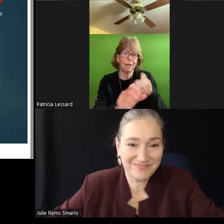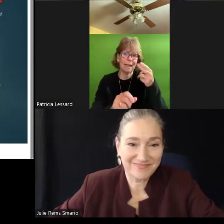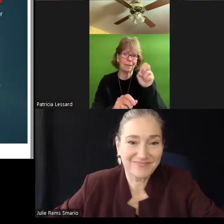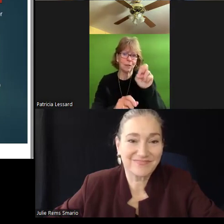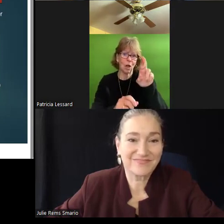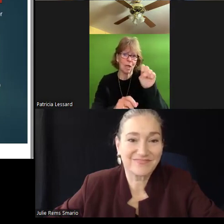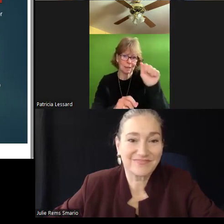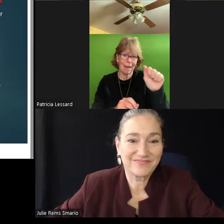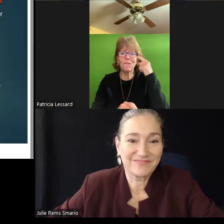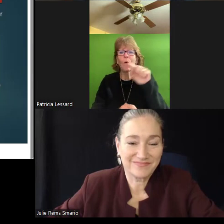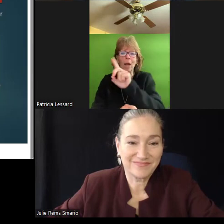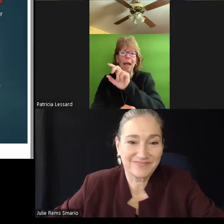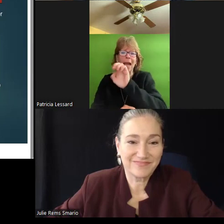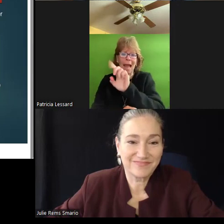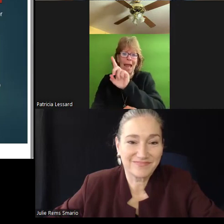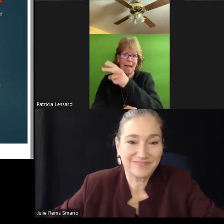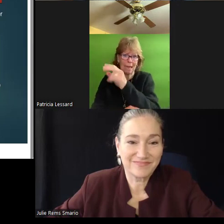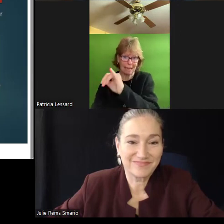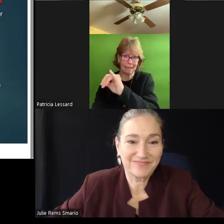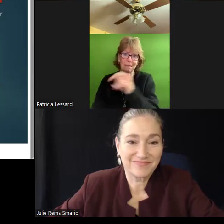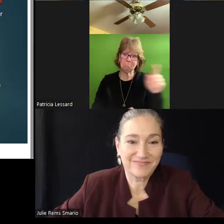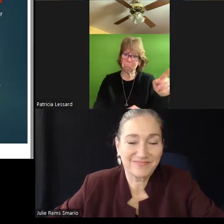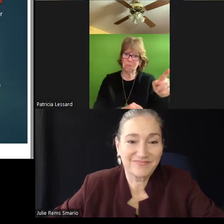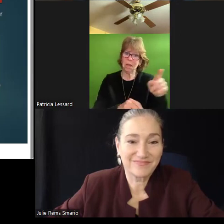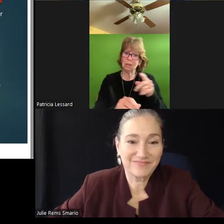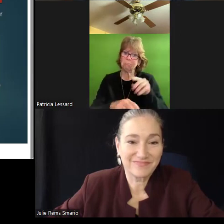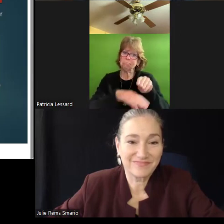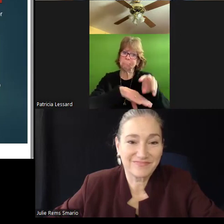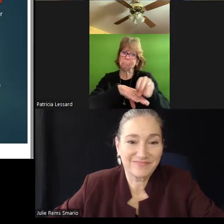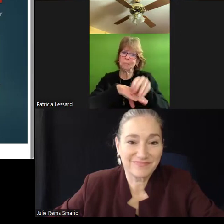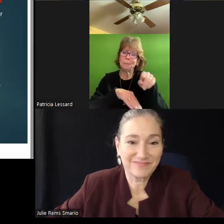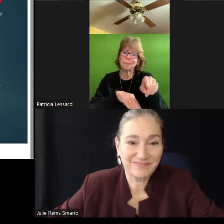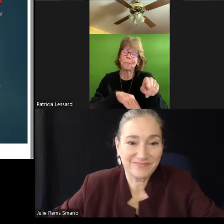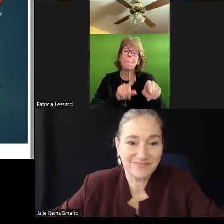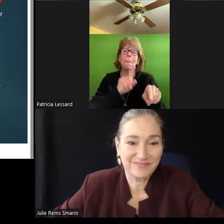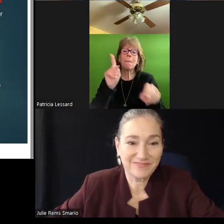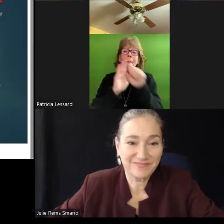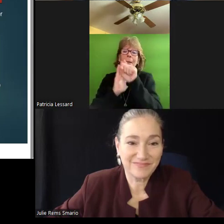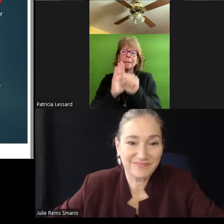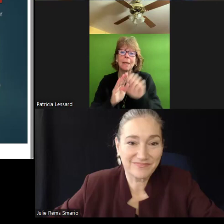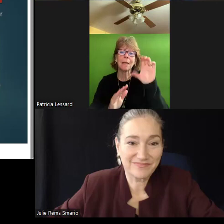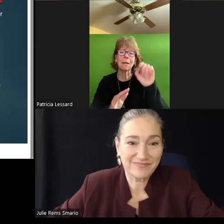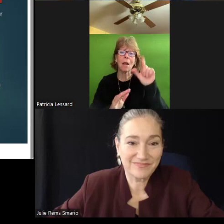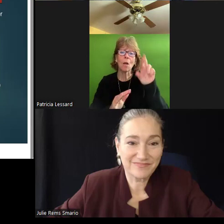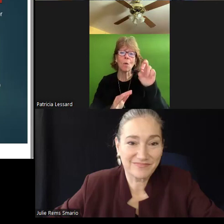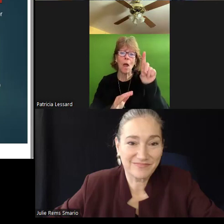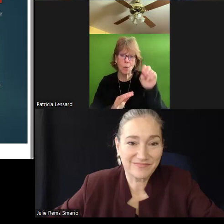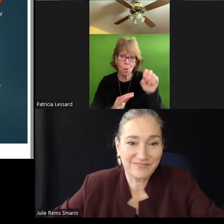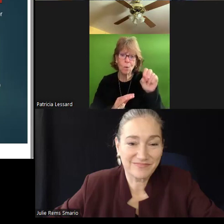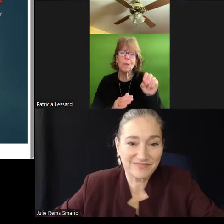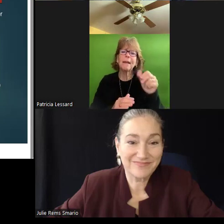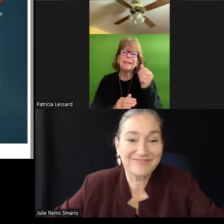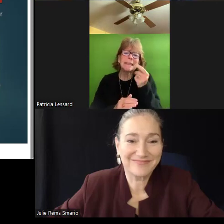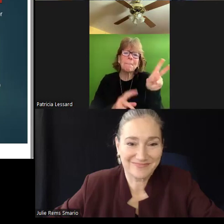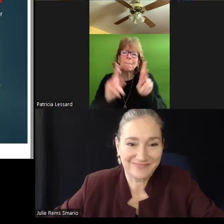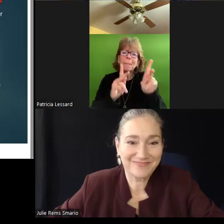for Eddie, and the Colorado, there are individuals from Colorado on